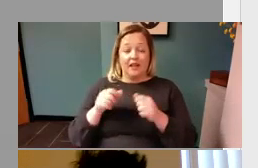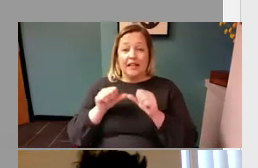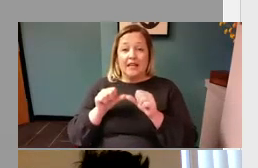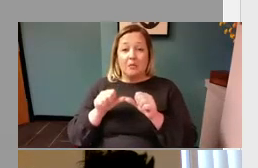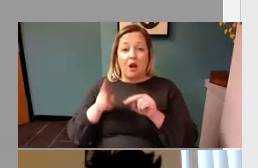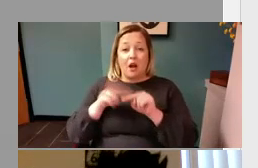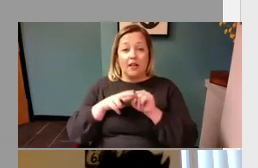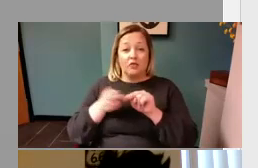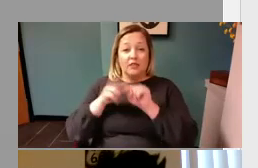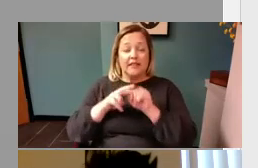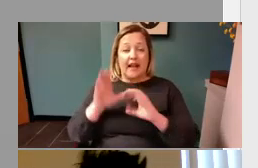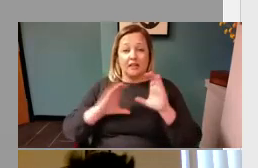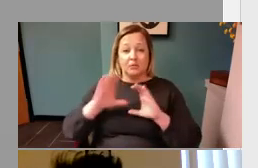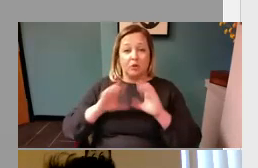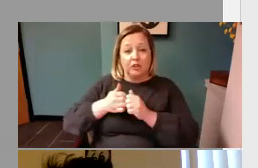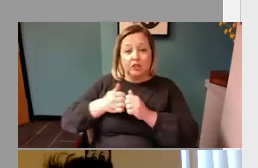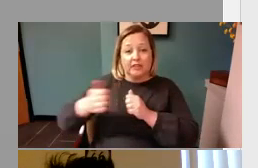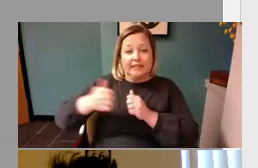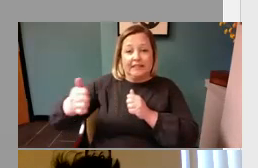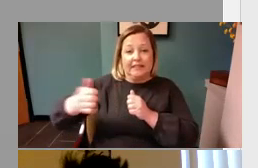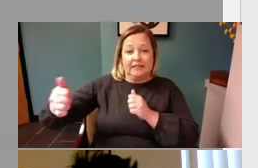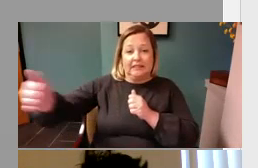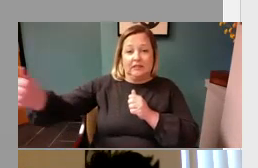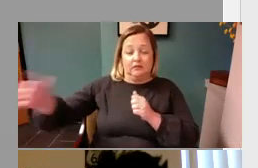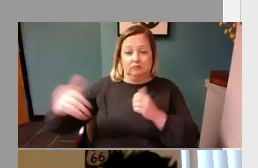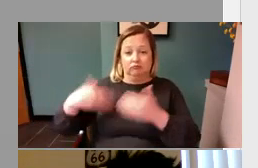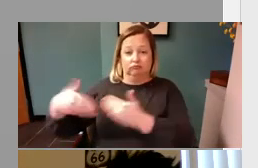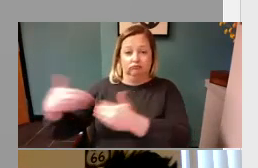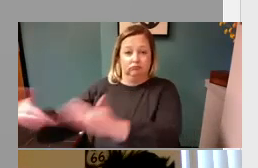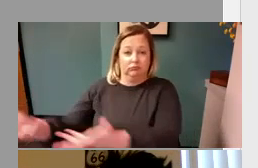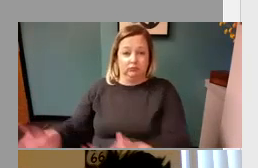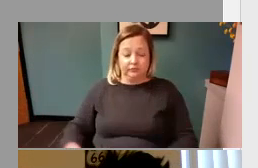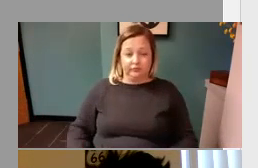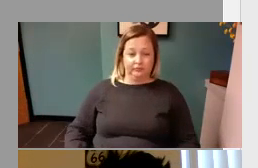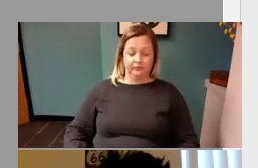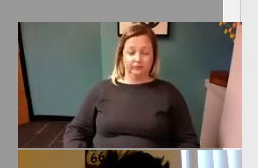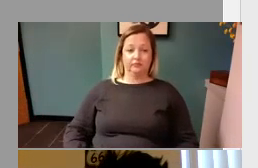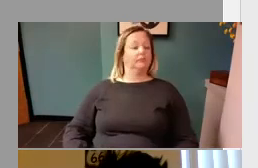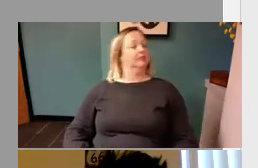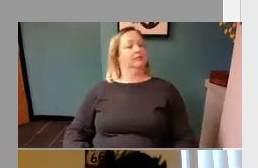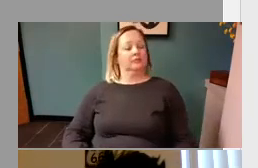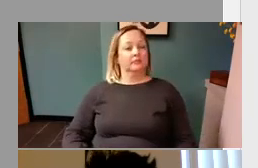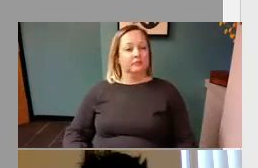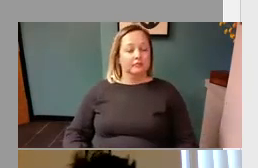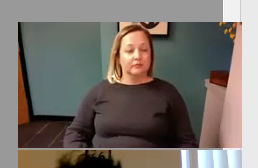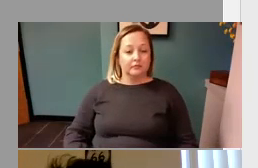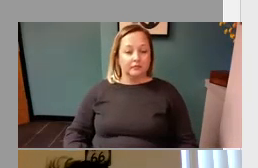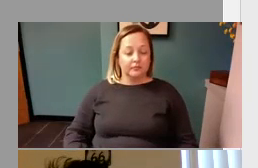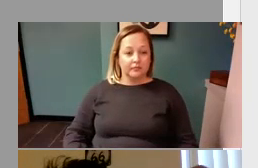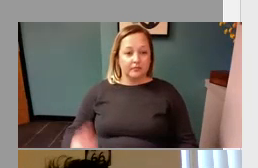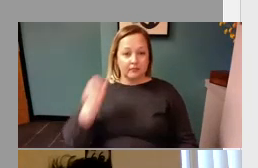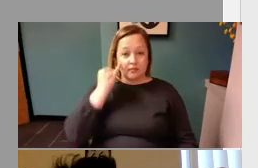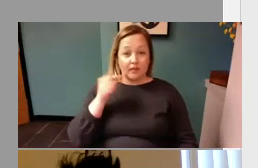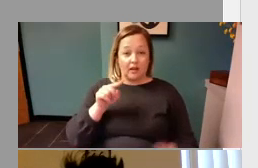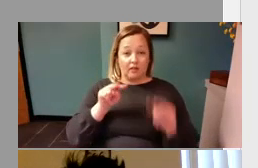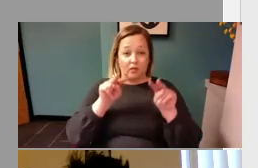we move forward, right? Okay. So if we look at the entire pseudocode for